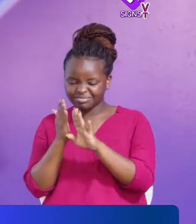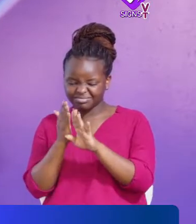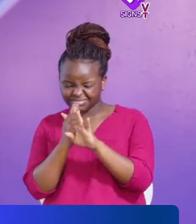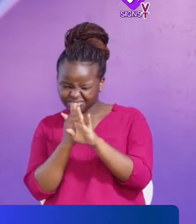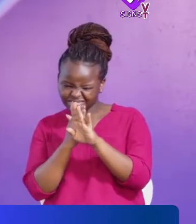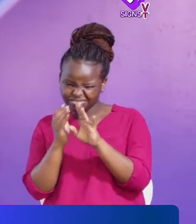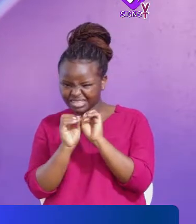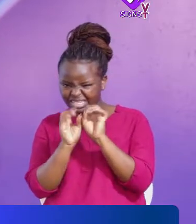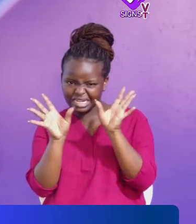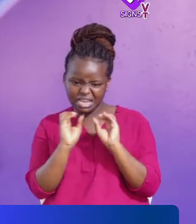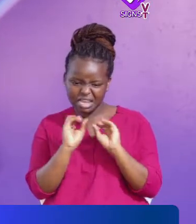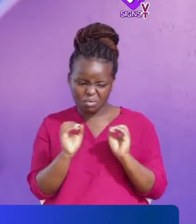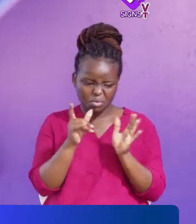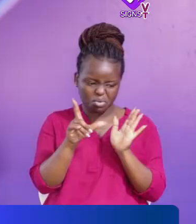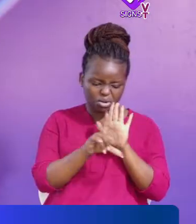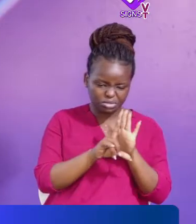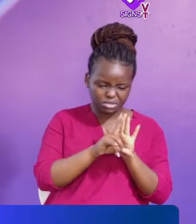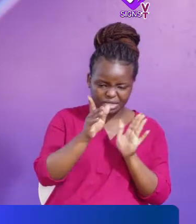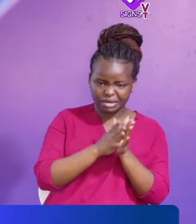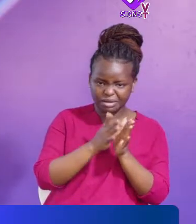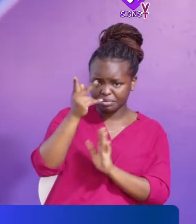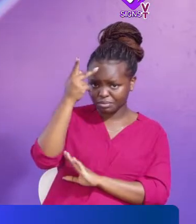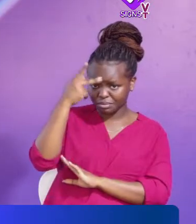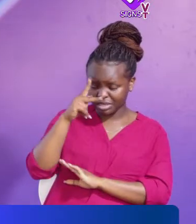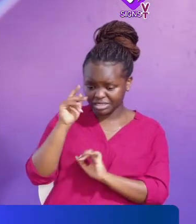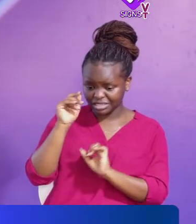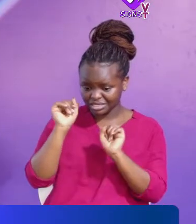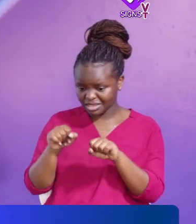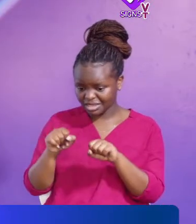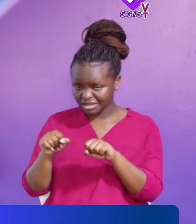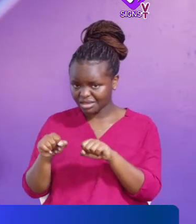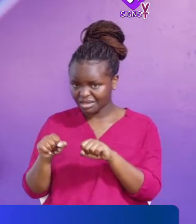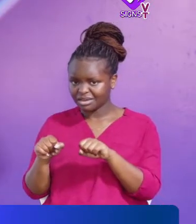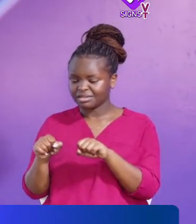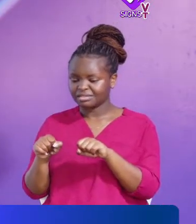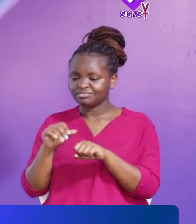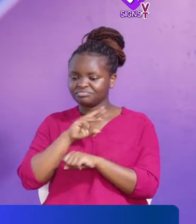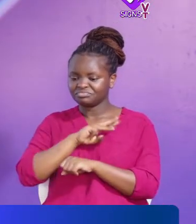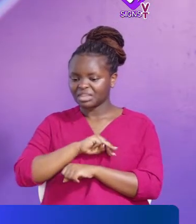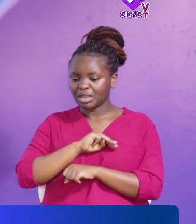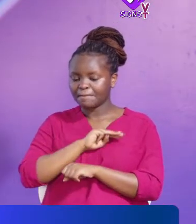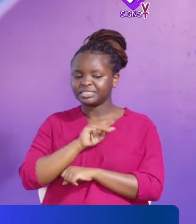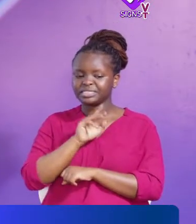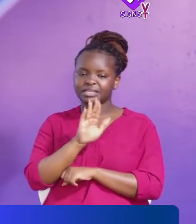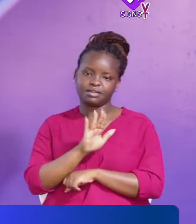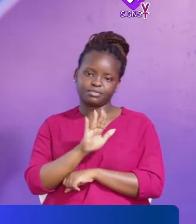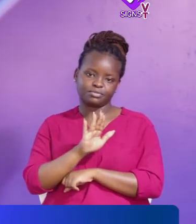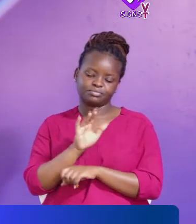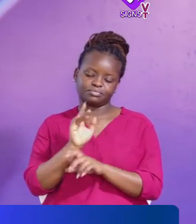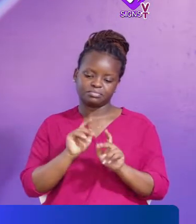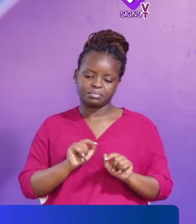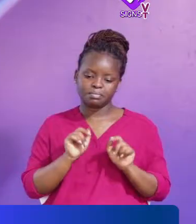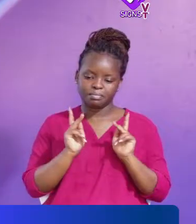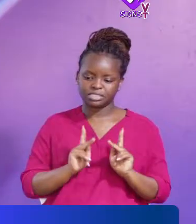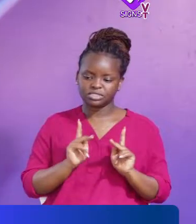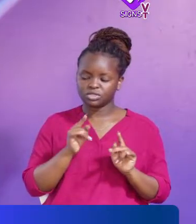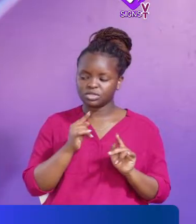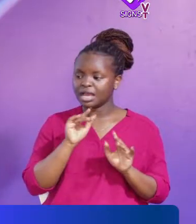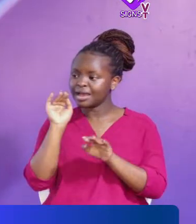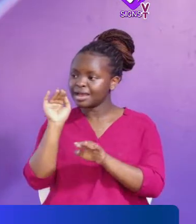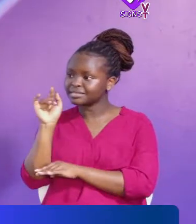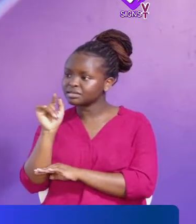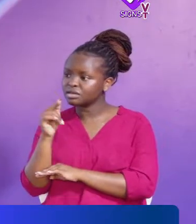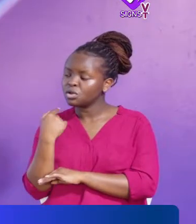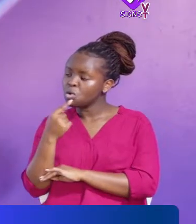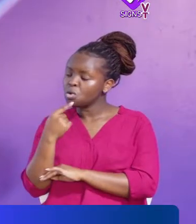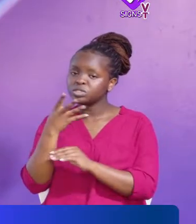policies, so that they can be at your mercy. That someone you go to court determine who is your father. You